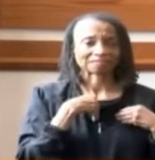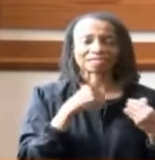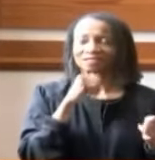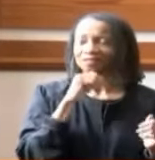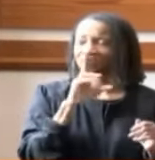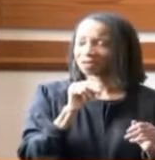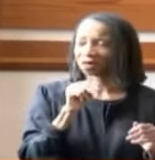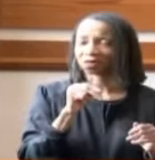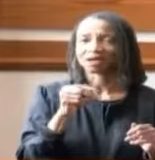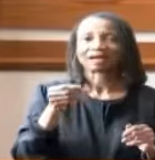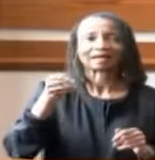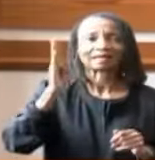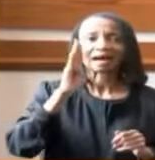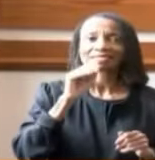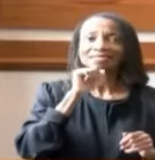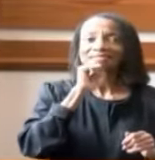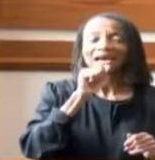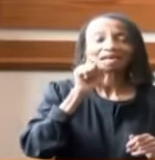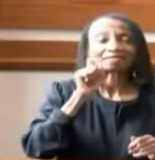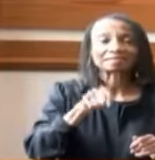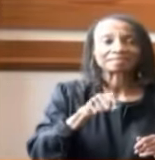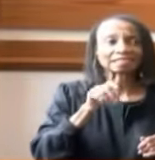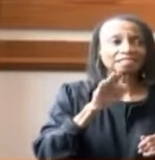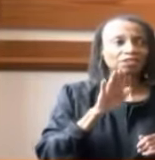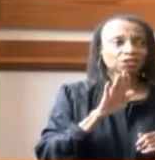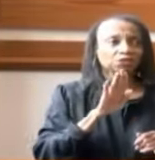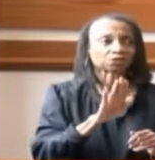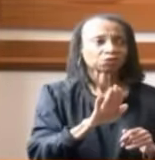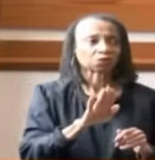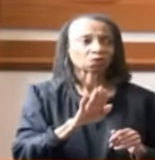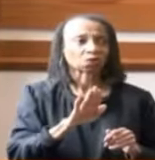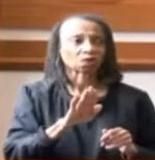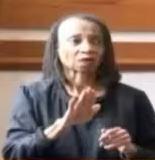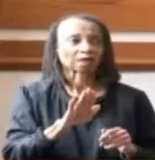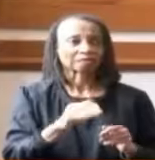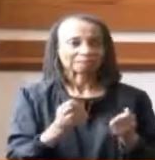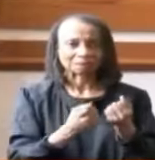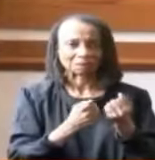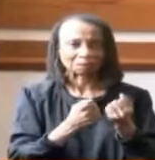humanity. God does not need your endorsement.